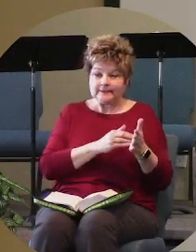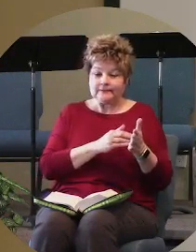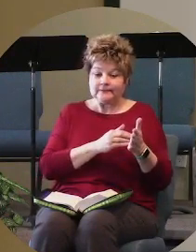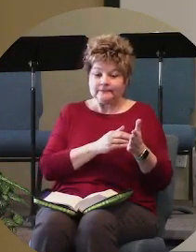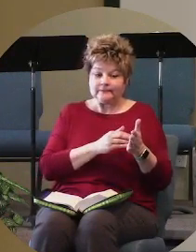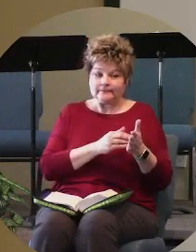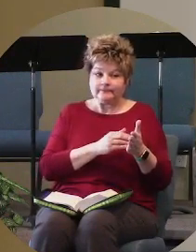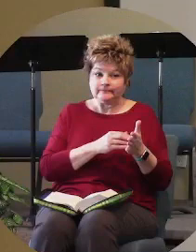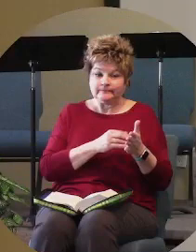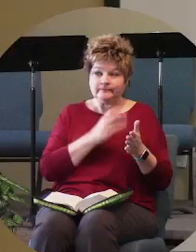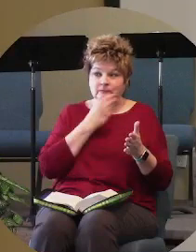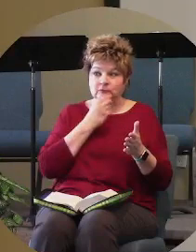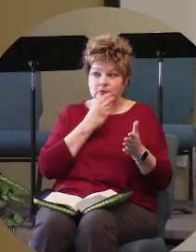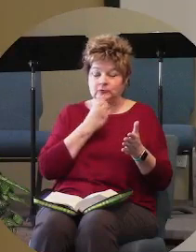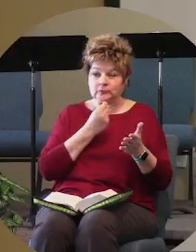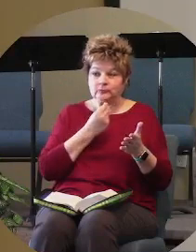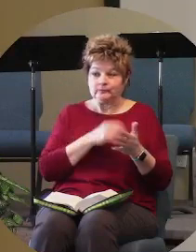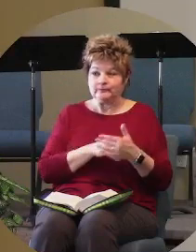them.